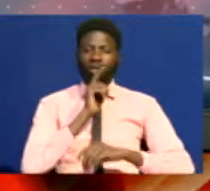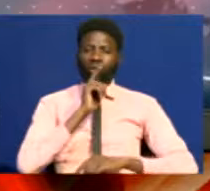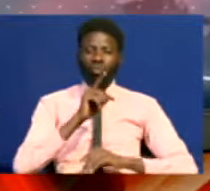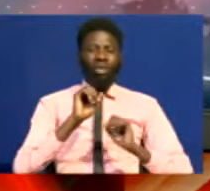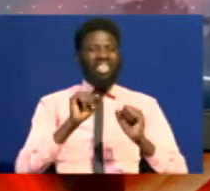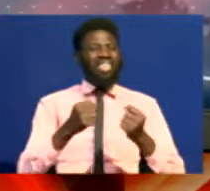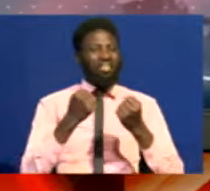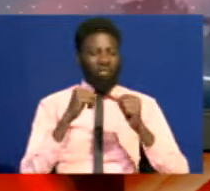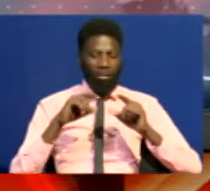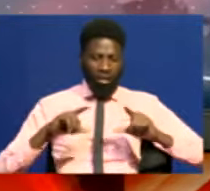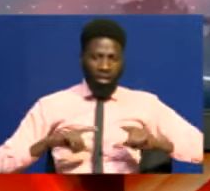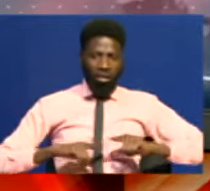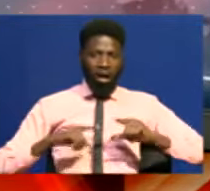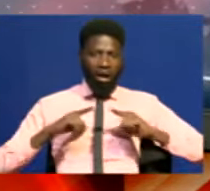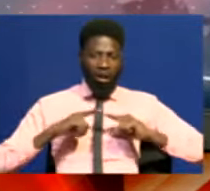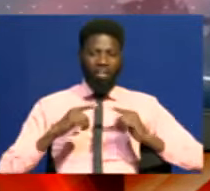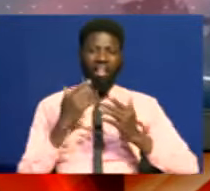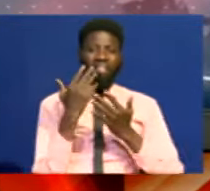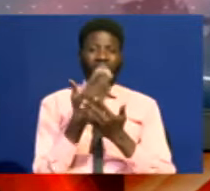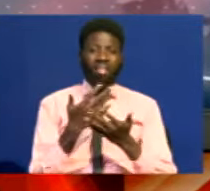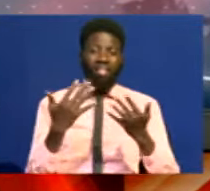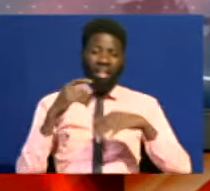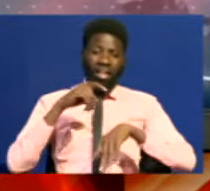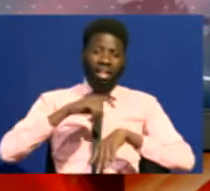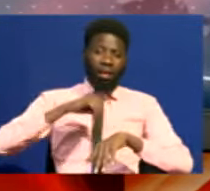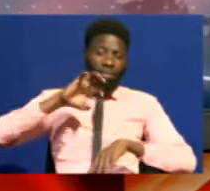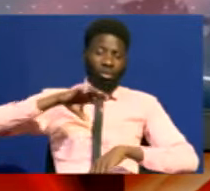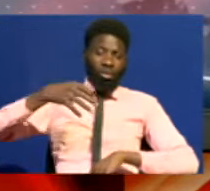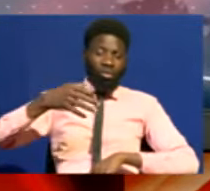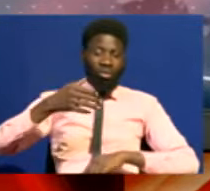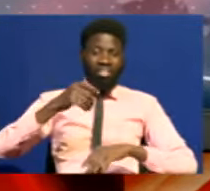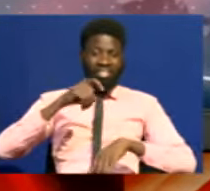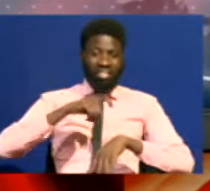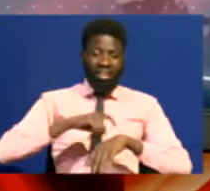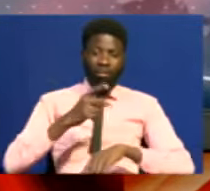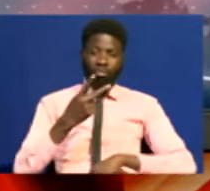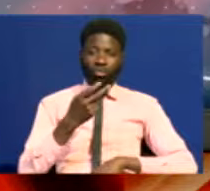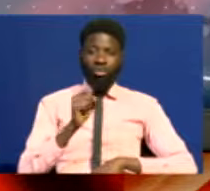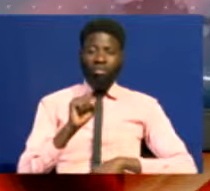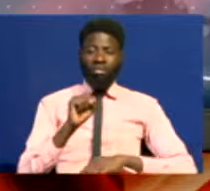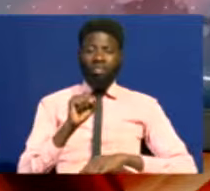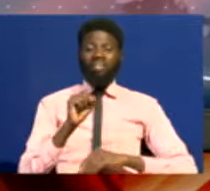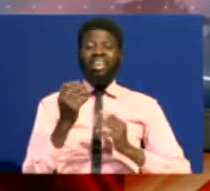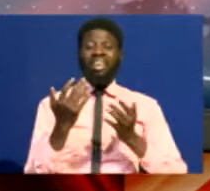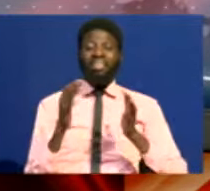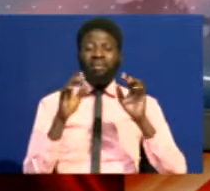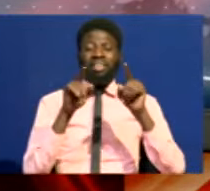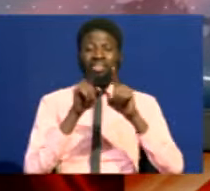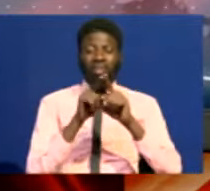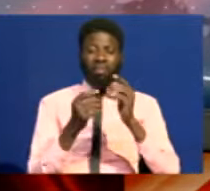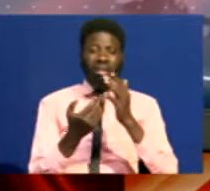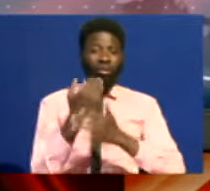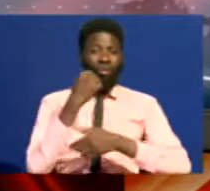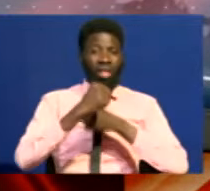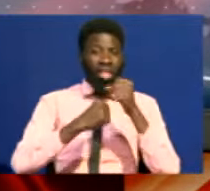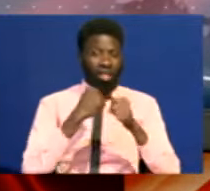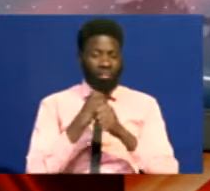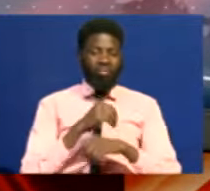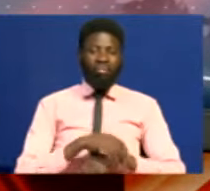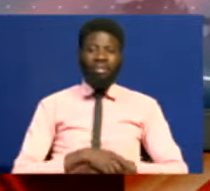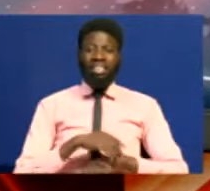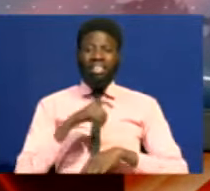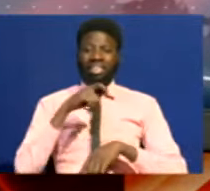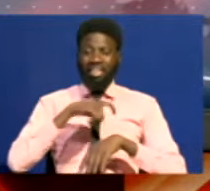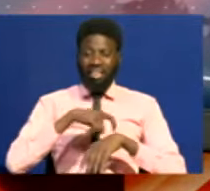across Embu County ahead of the Christmas and the New Year festivities. Speaking while issuing the operation order, Embu County